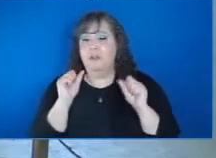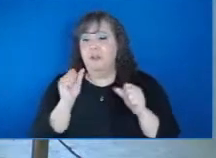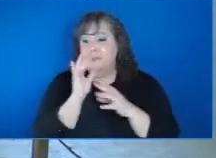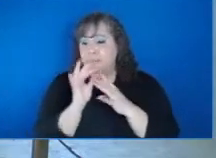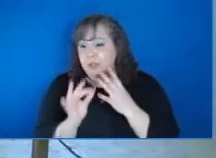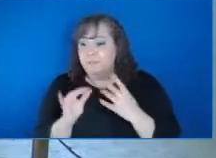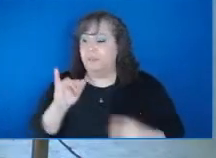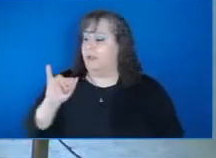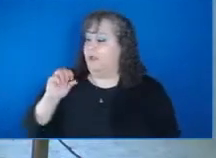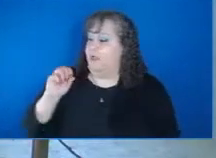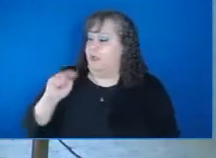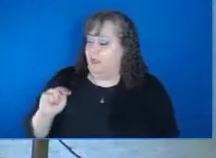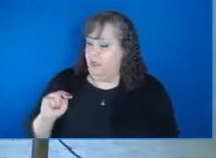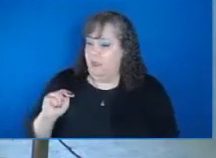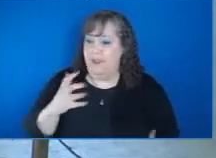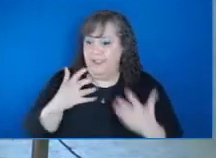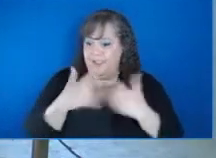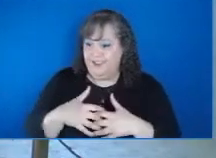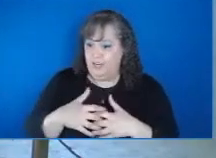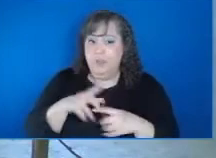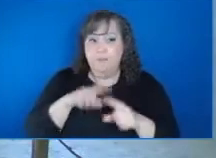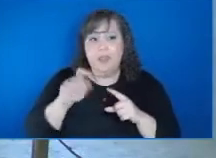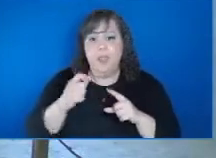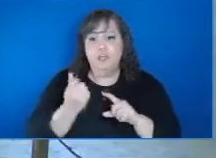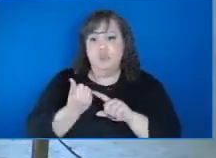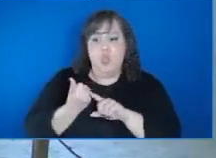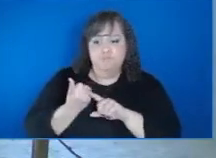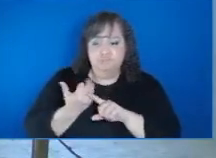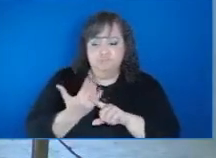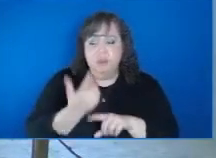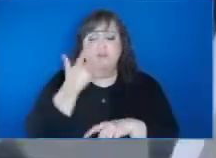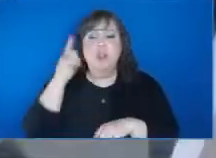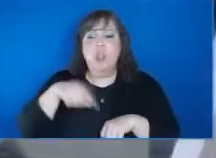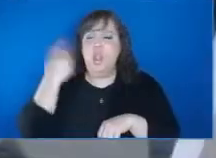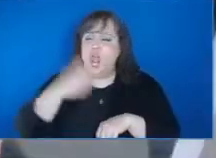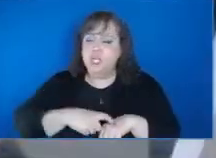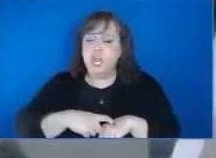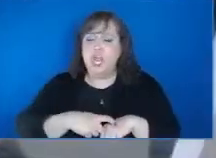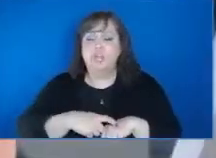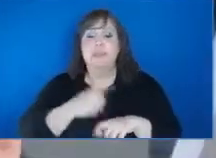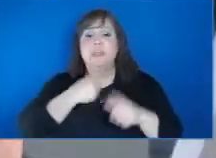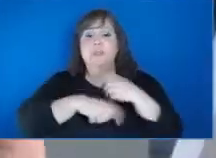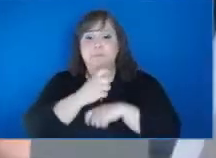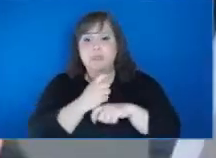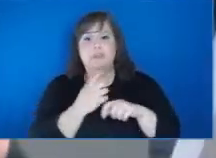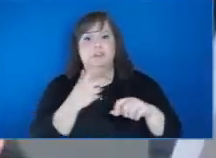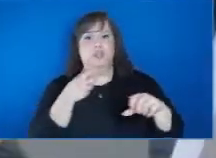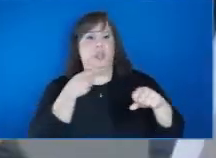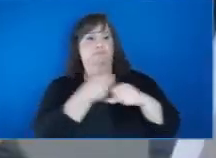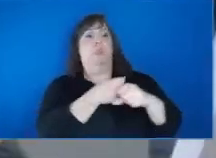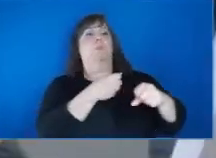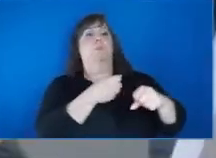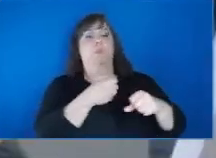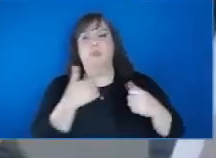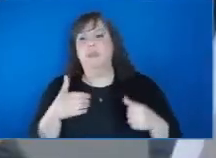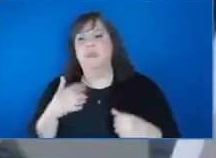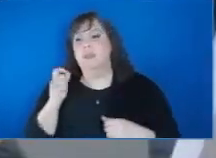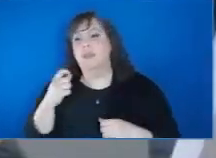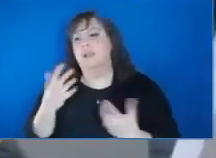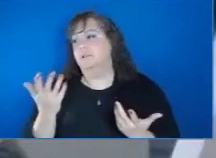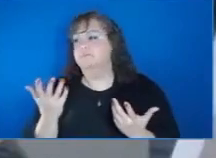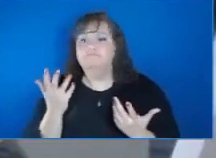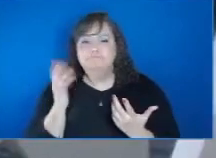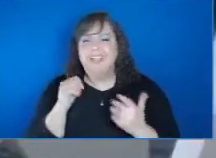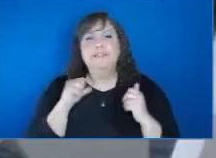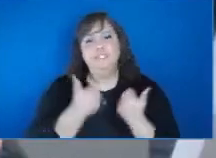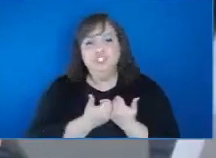But you'd have to have it burn for a really long time, right? I mean, as compared to like this instantaneous event, you would have to operate the spacecraft. And that's challenging in its own